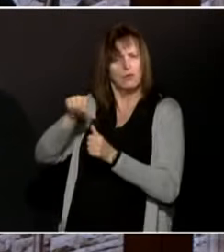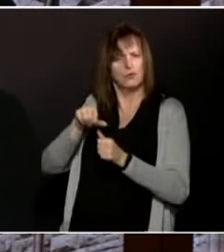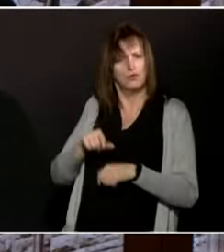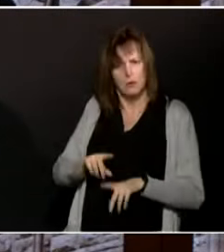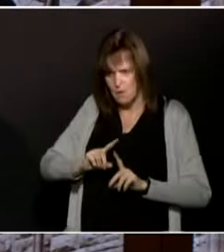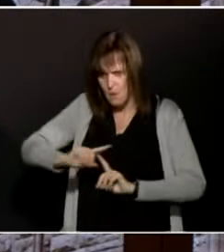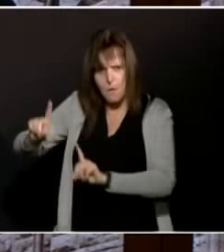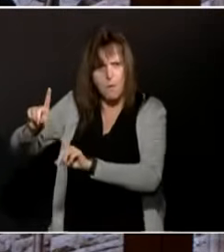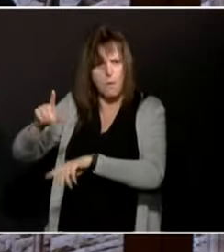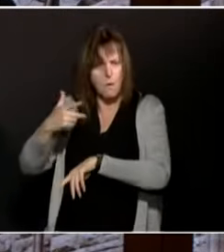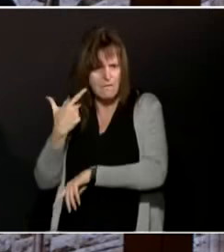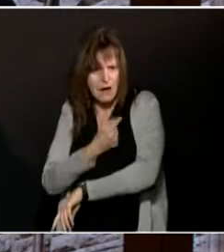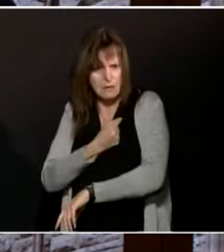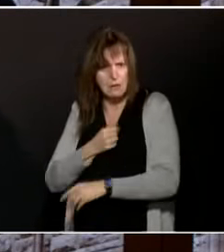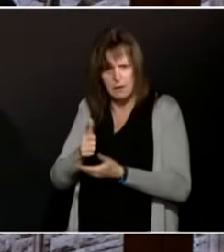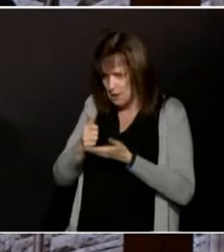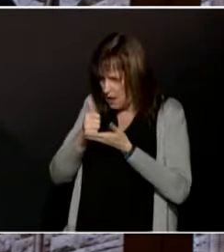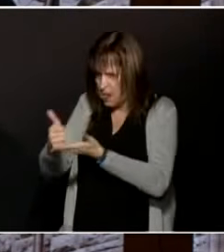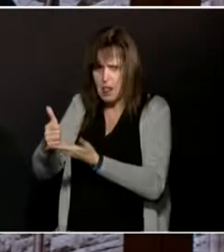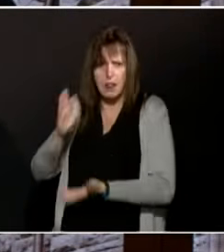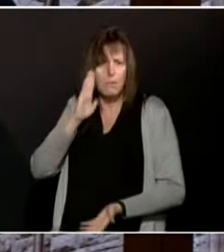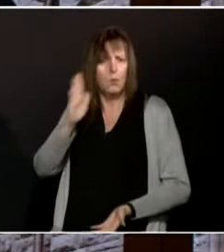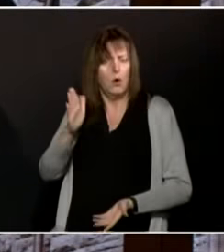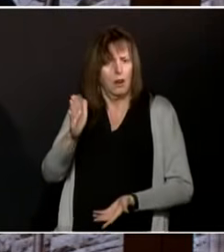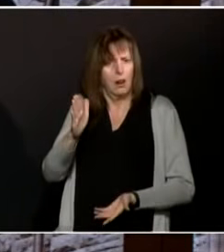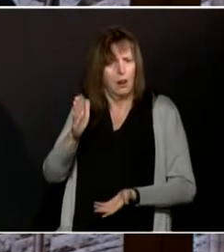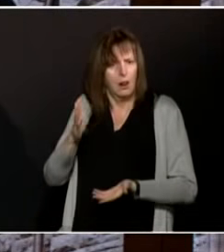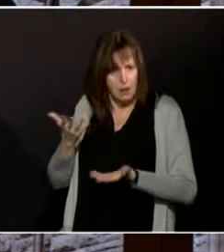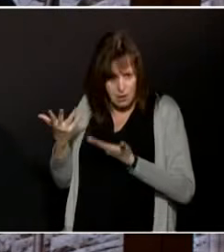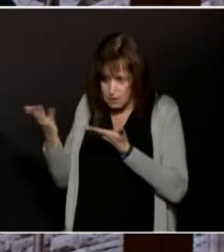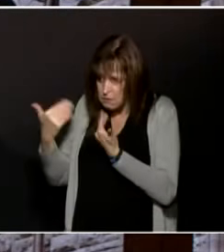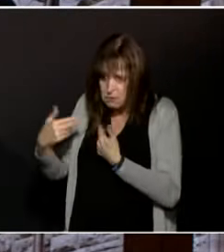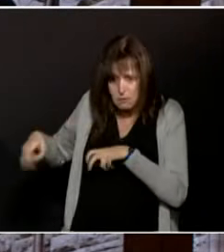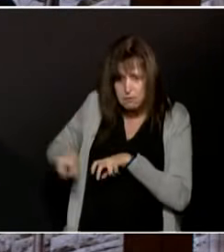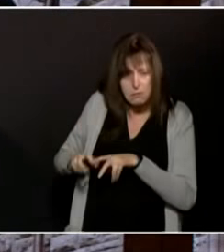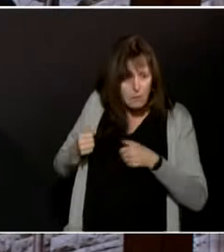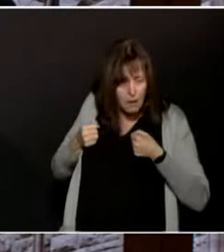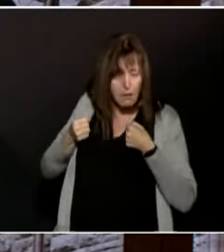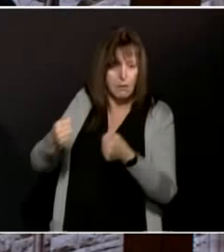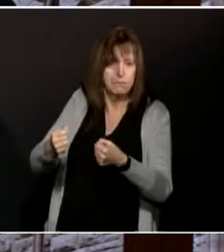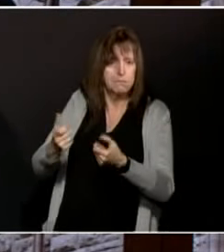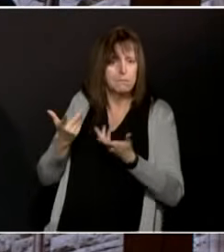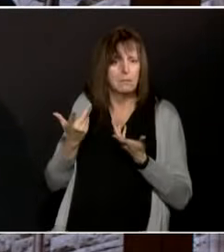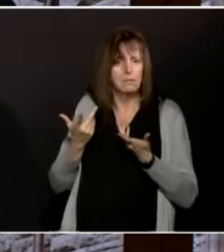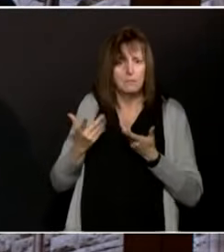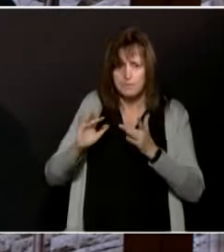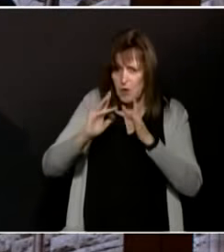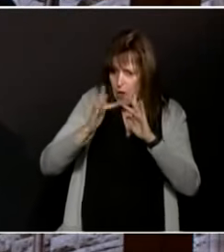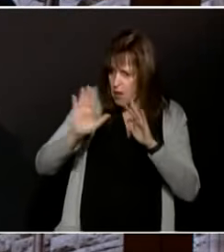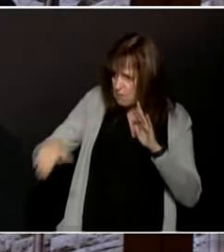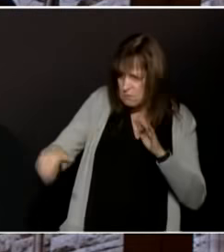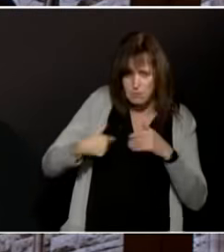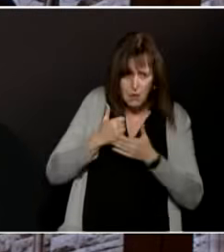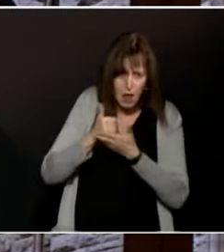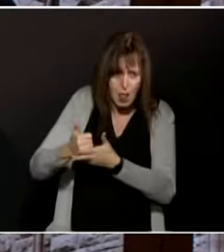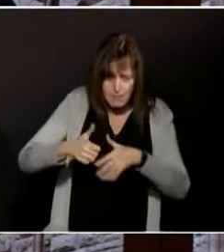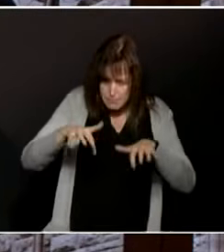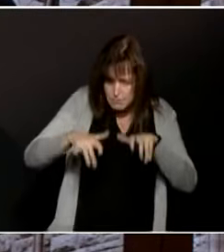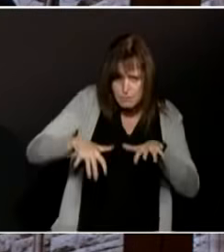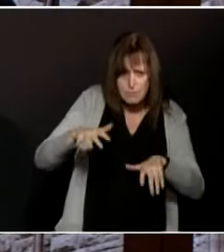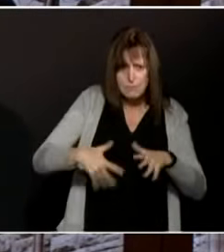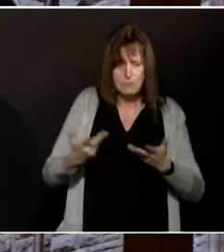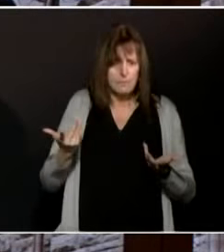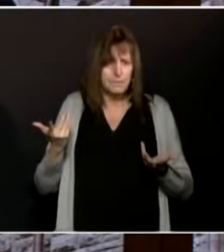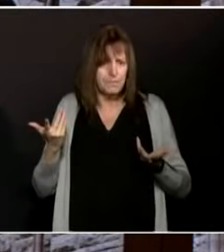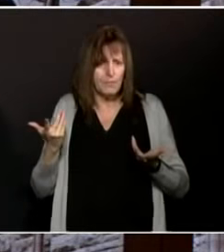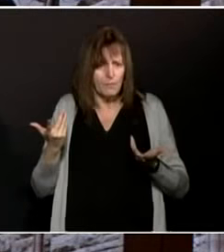help you to get vaccinated. We will take you to the place to get vaccinated. We will help you to register on the online COVAX system. Because there's lots of younger people